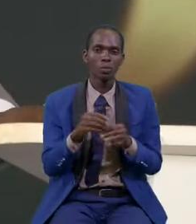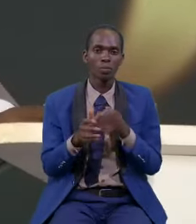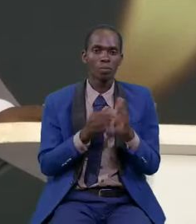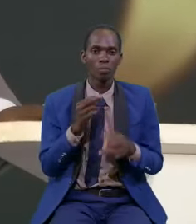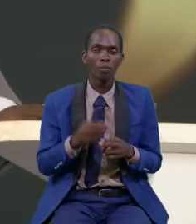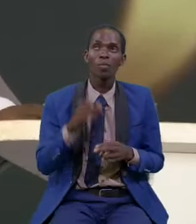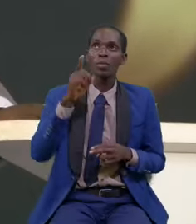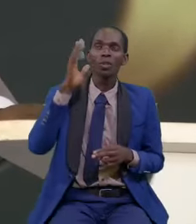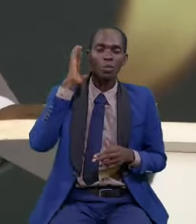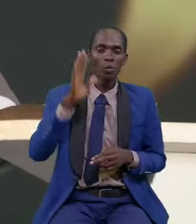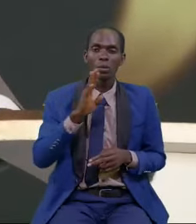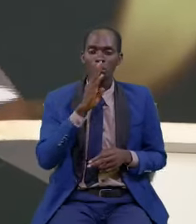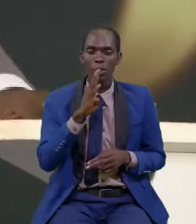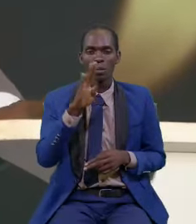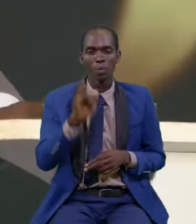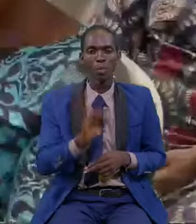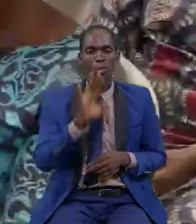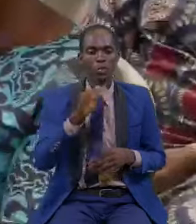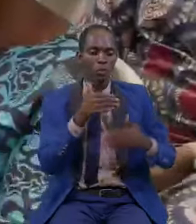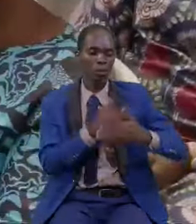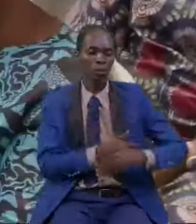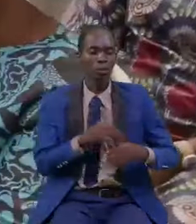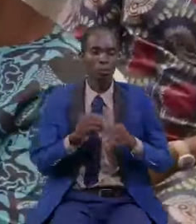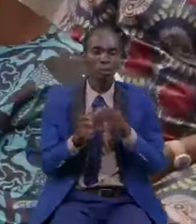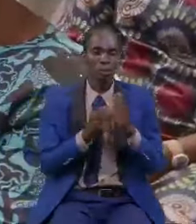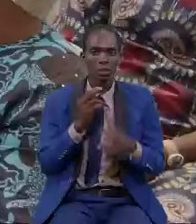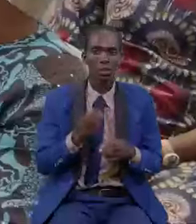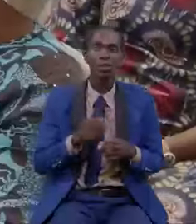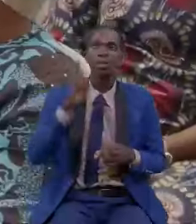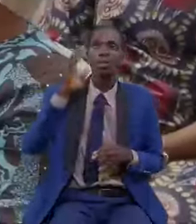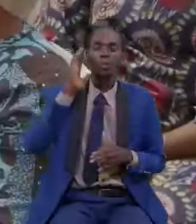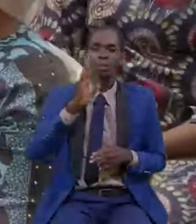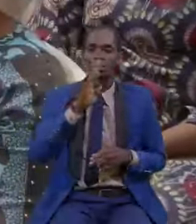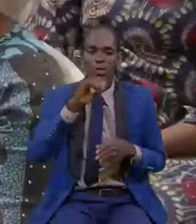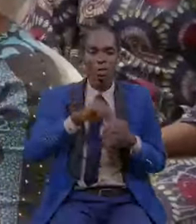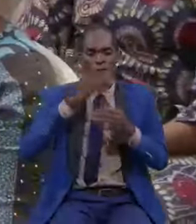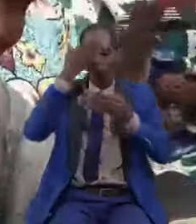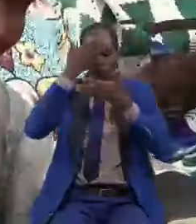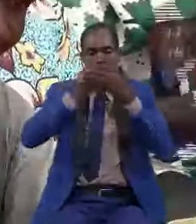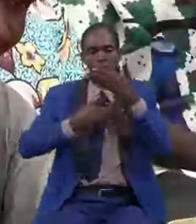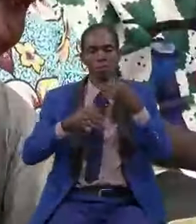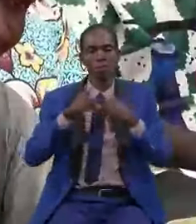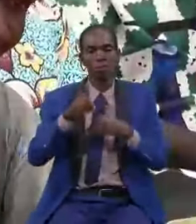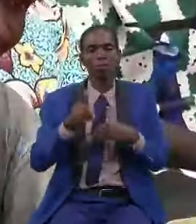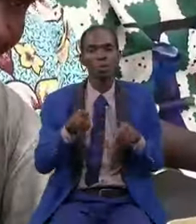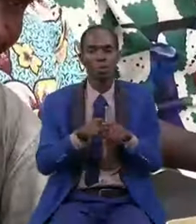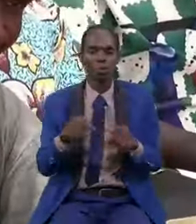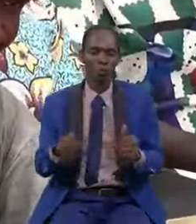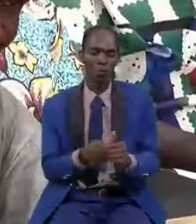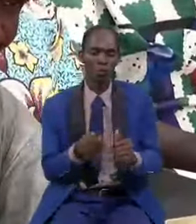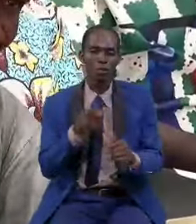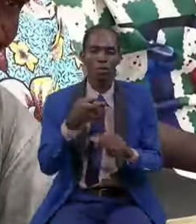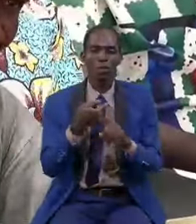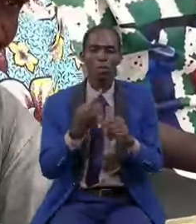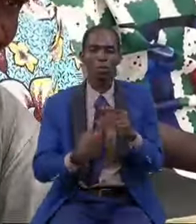side. He'll be in front of you. He'll be following you from behind. It will be the